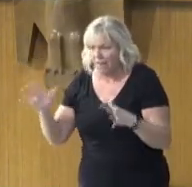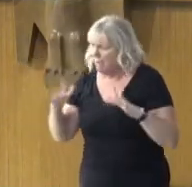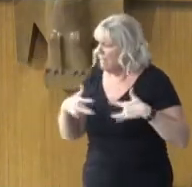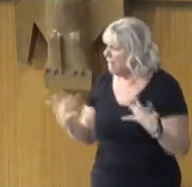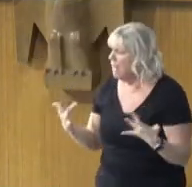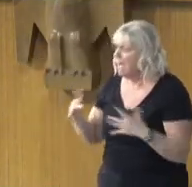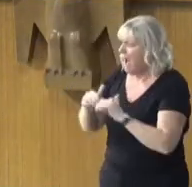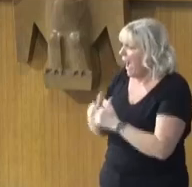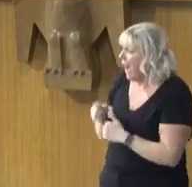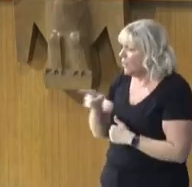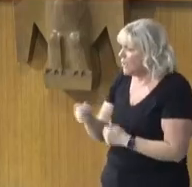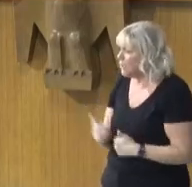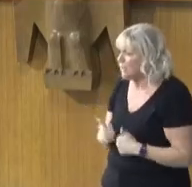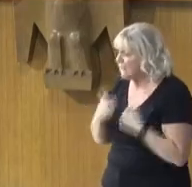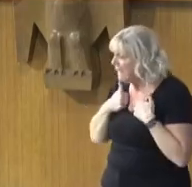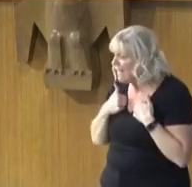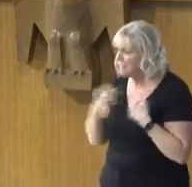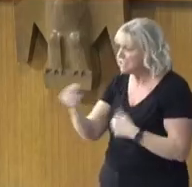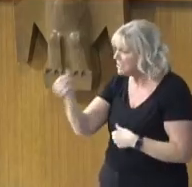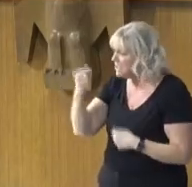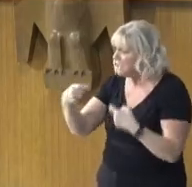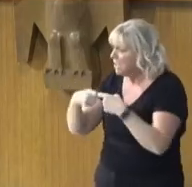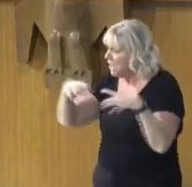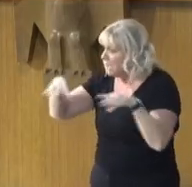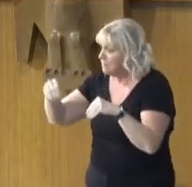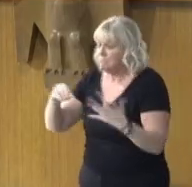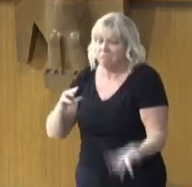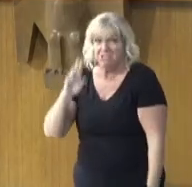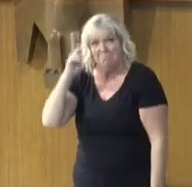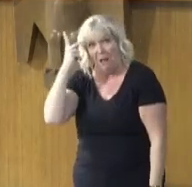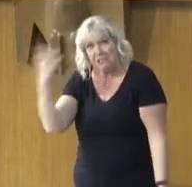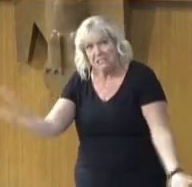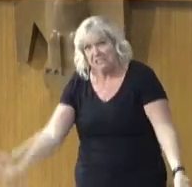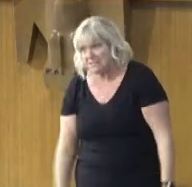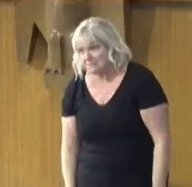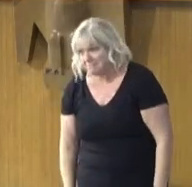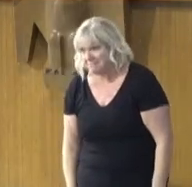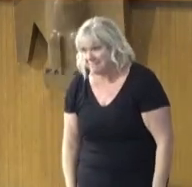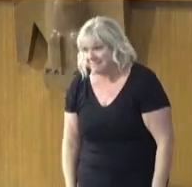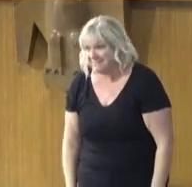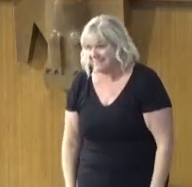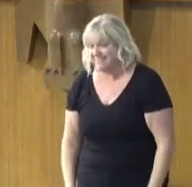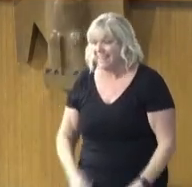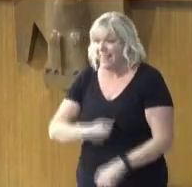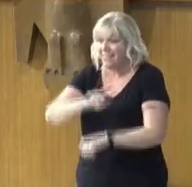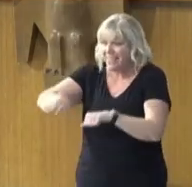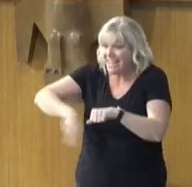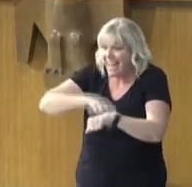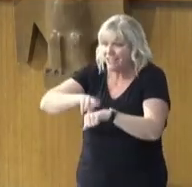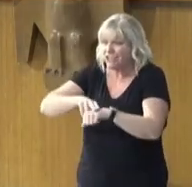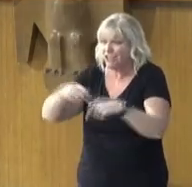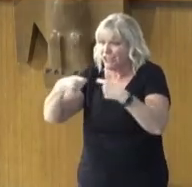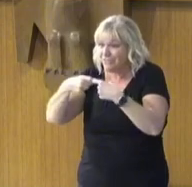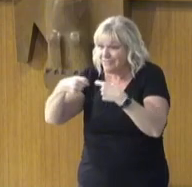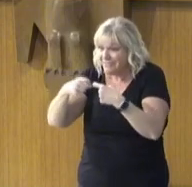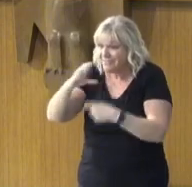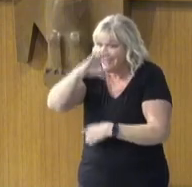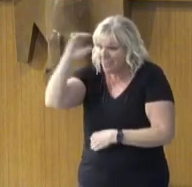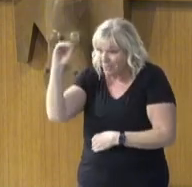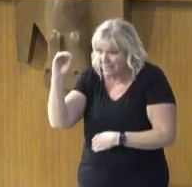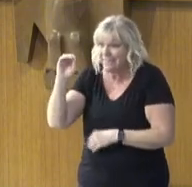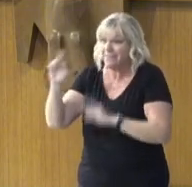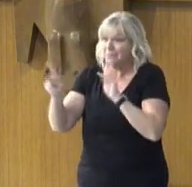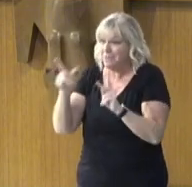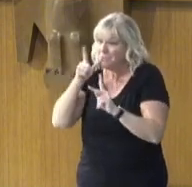are you living like this? And they said, it's politics. The national power utility and primary power generator in our